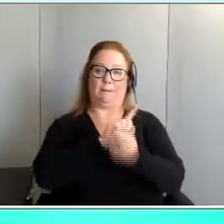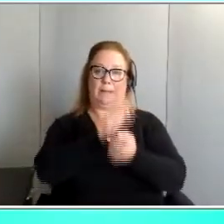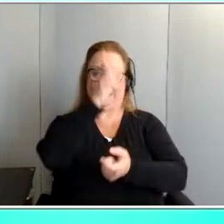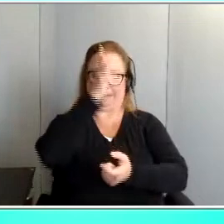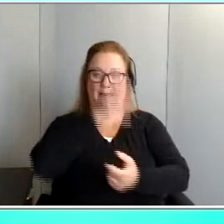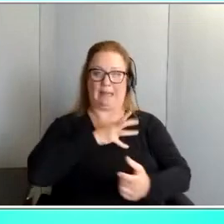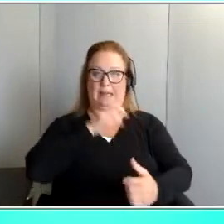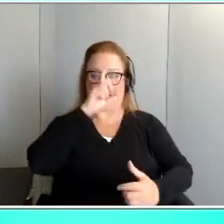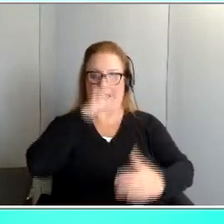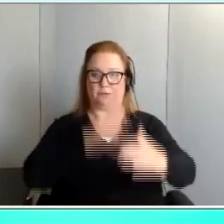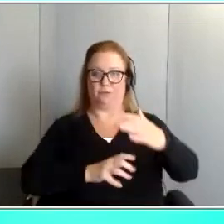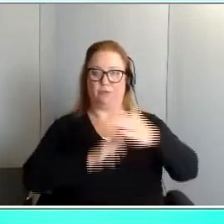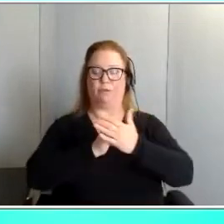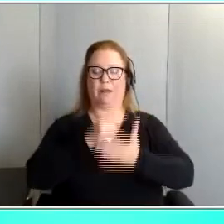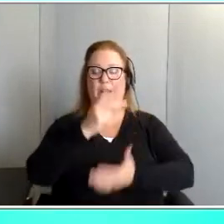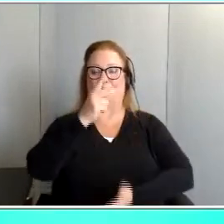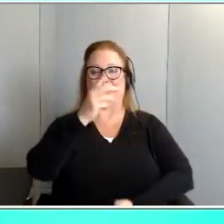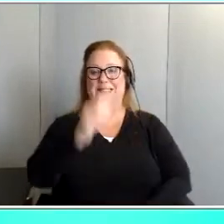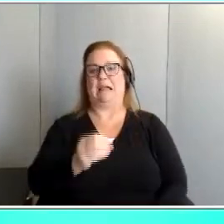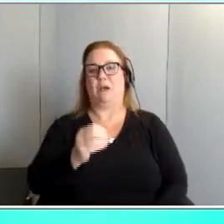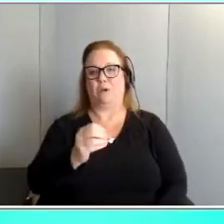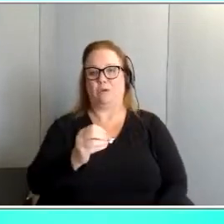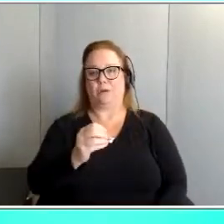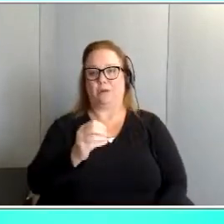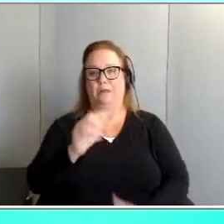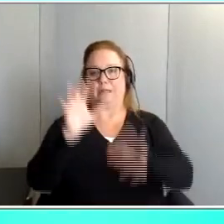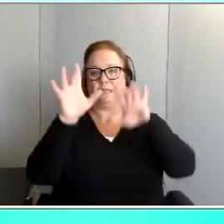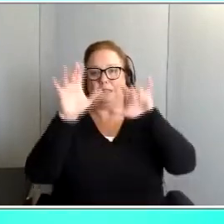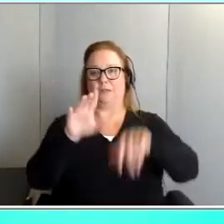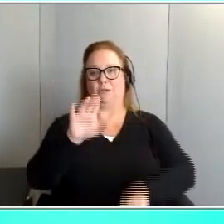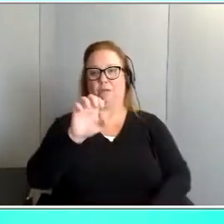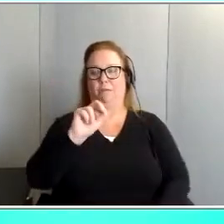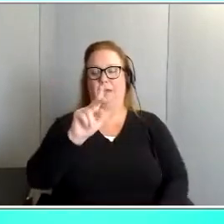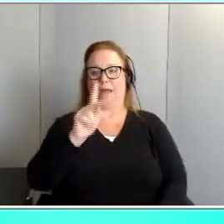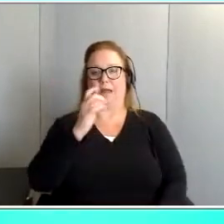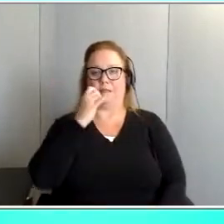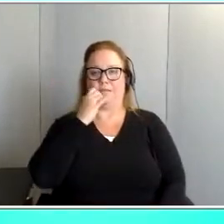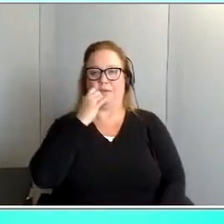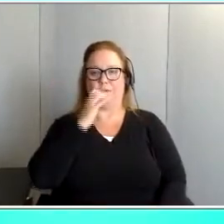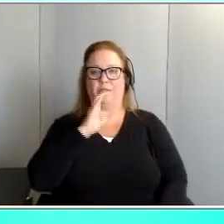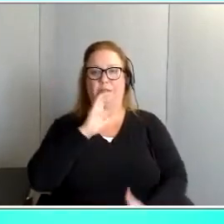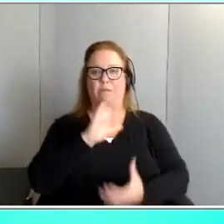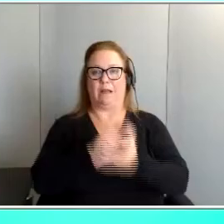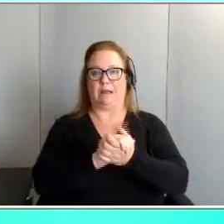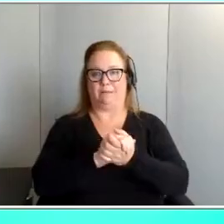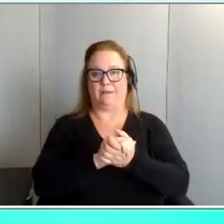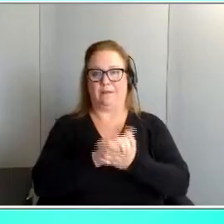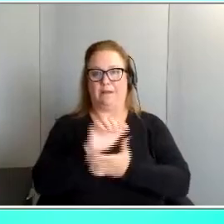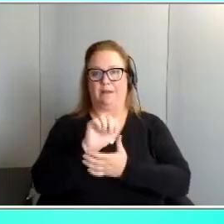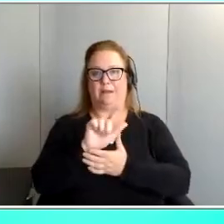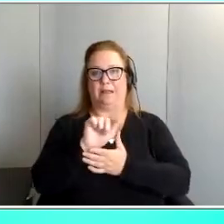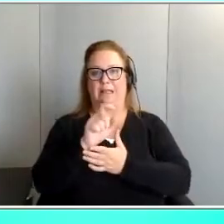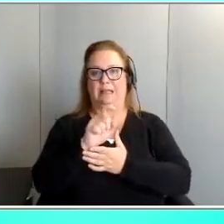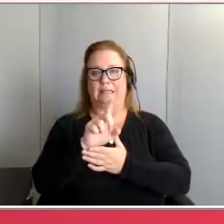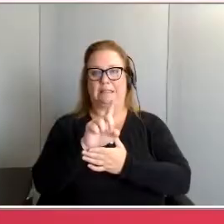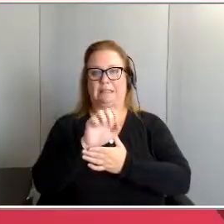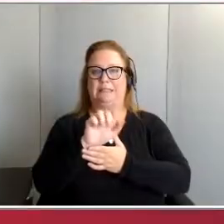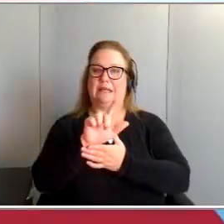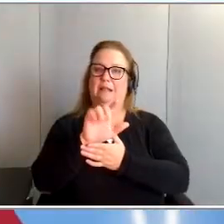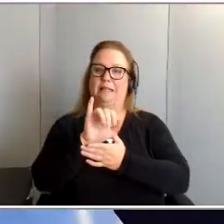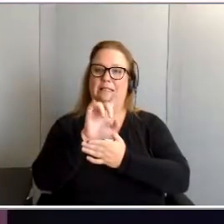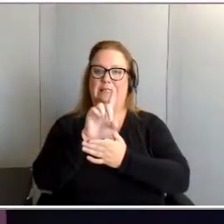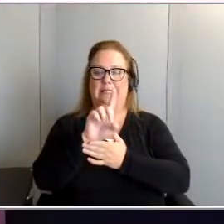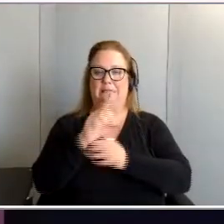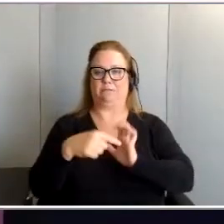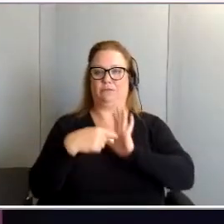and passed out in a snowbank while on the phone with his wife. Alexis Del Cid is here with a preview.